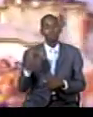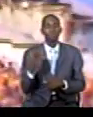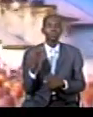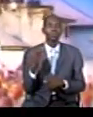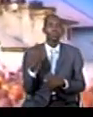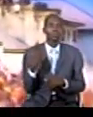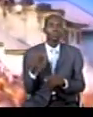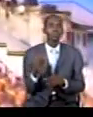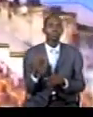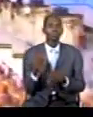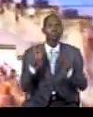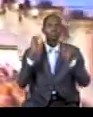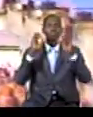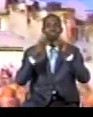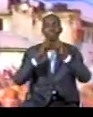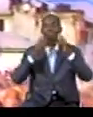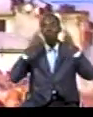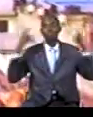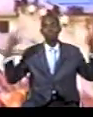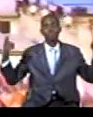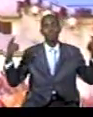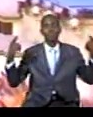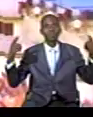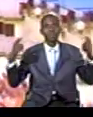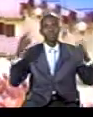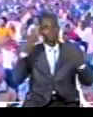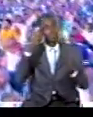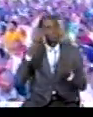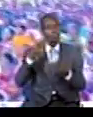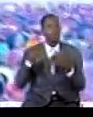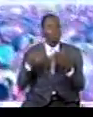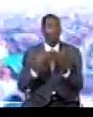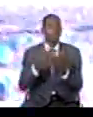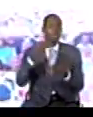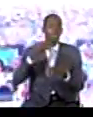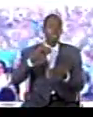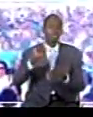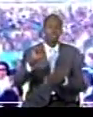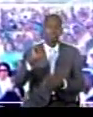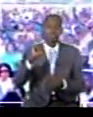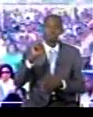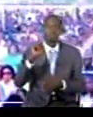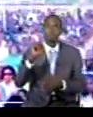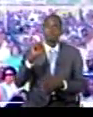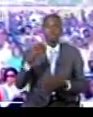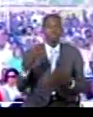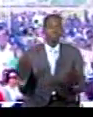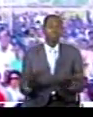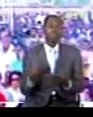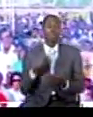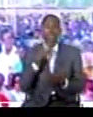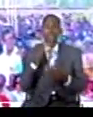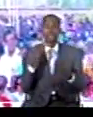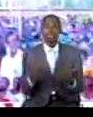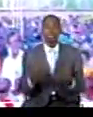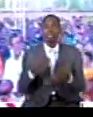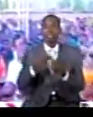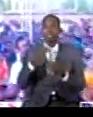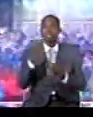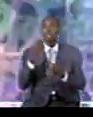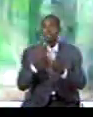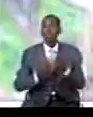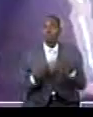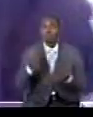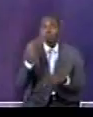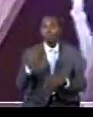April, it was in Abeokuta, complete dominion from Christ. And here we are in the month of